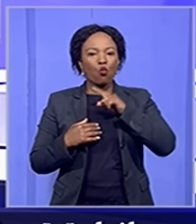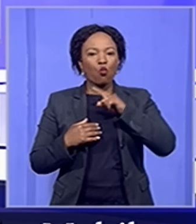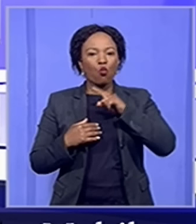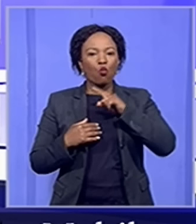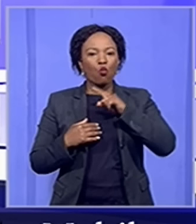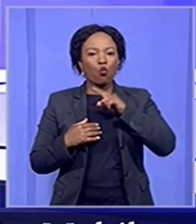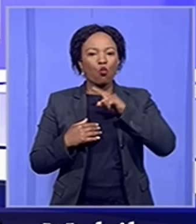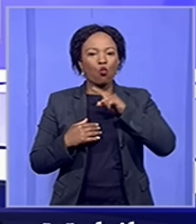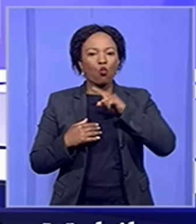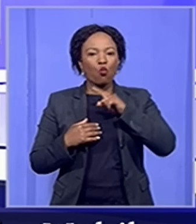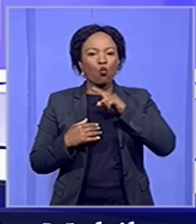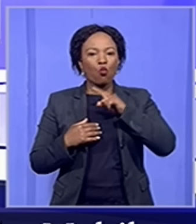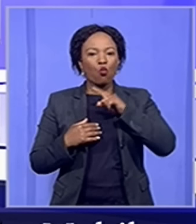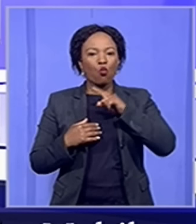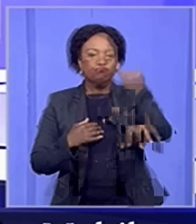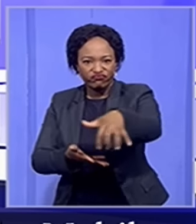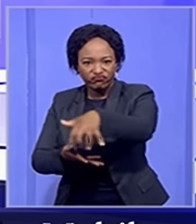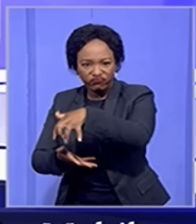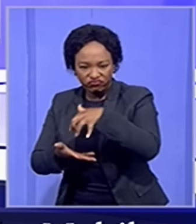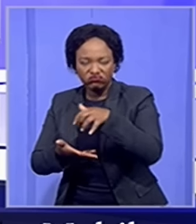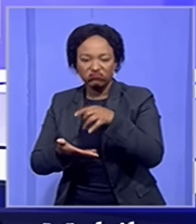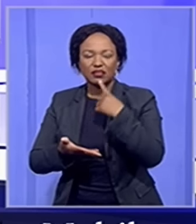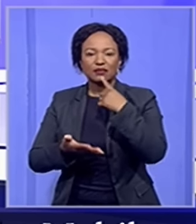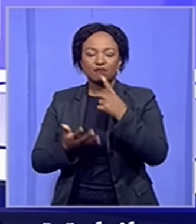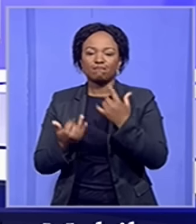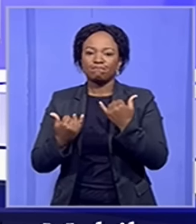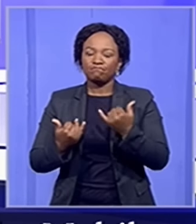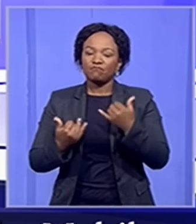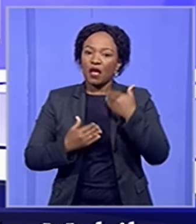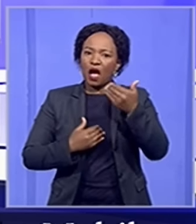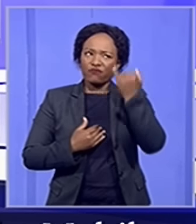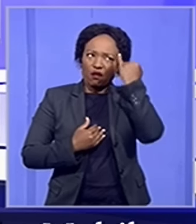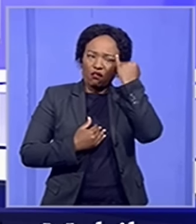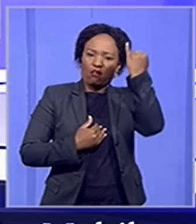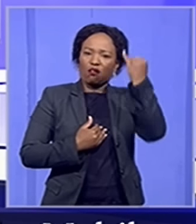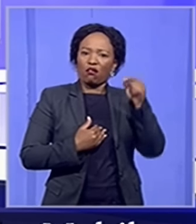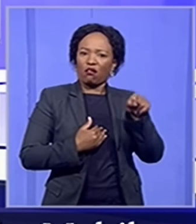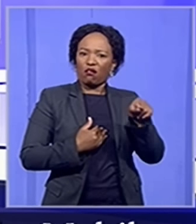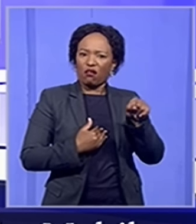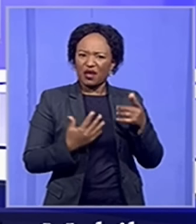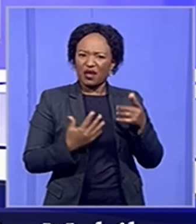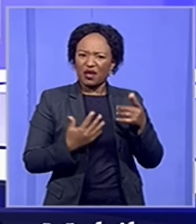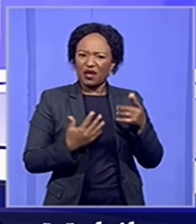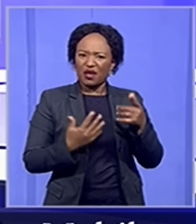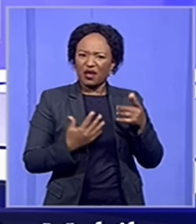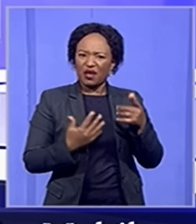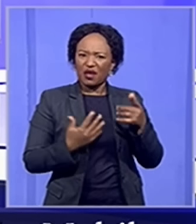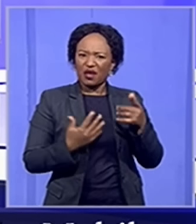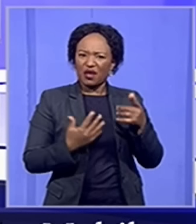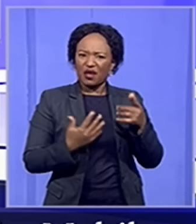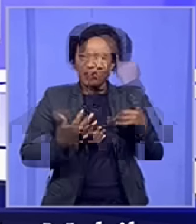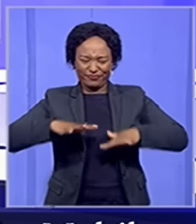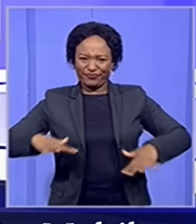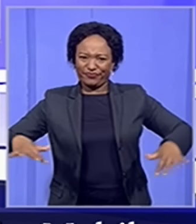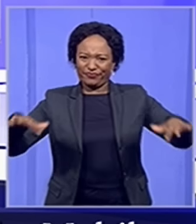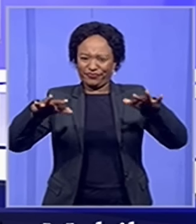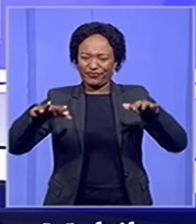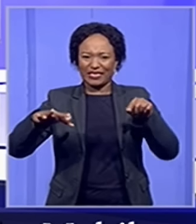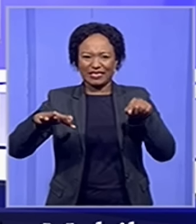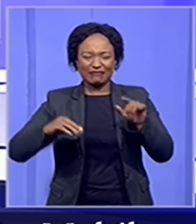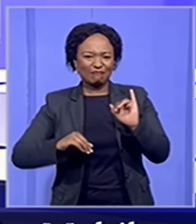yeo e hlwekilego. O re lesolo le tla morago ga temogo ya gore tikologo ya bona e tšhilafetše ebile e šetše